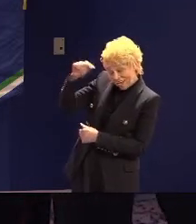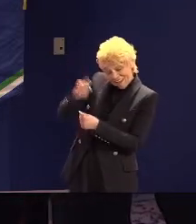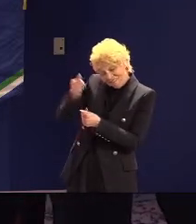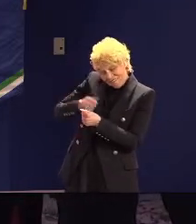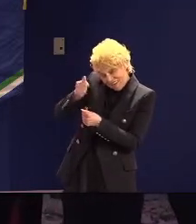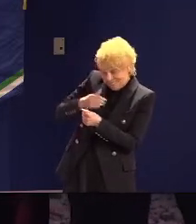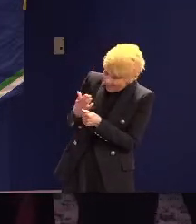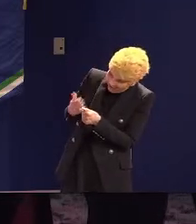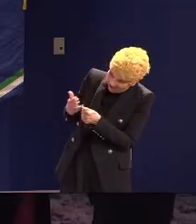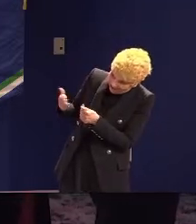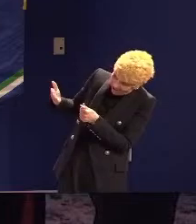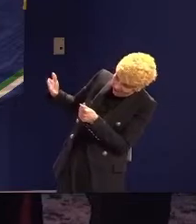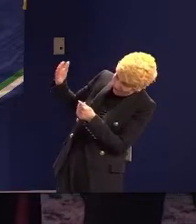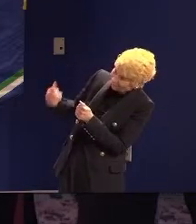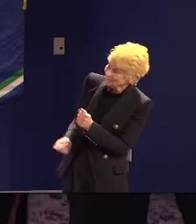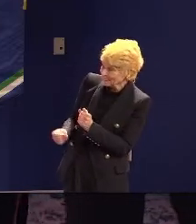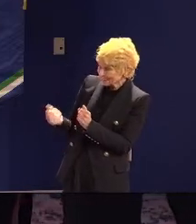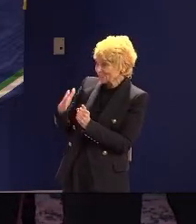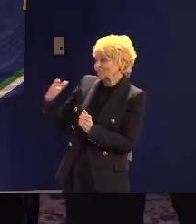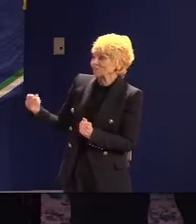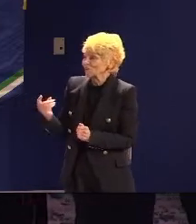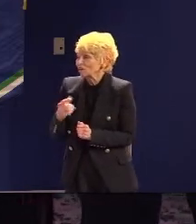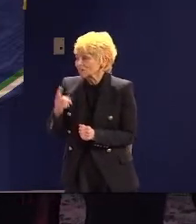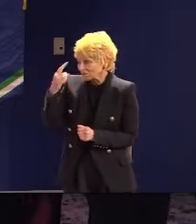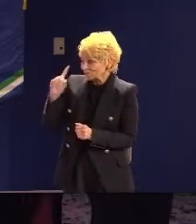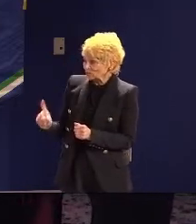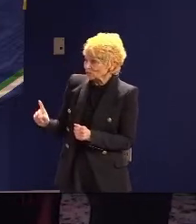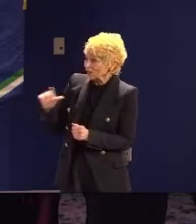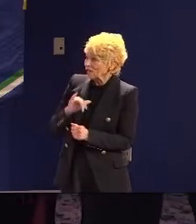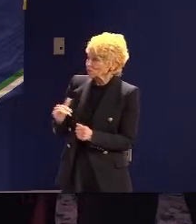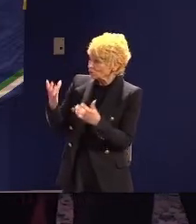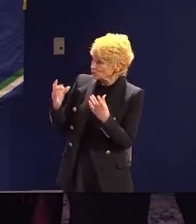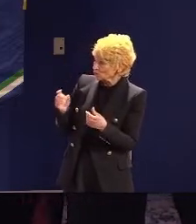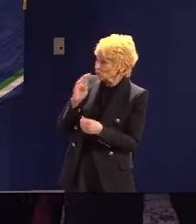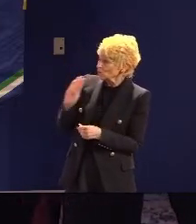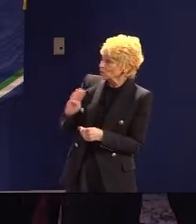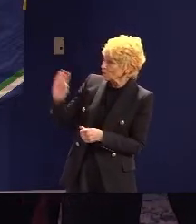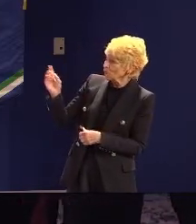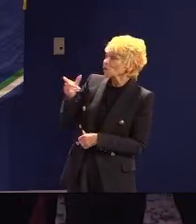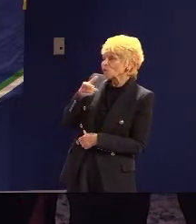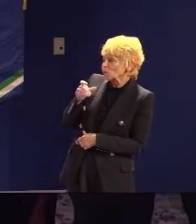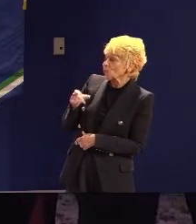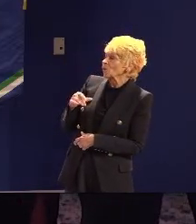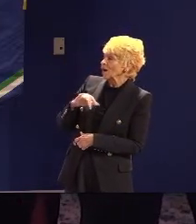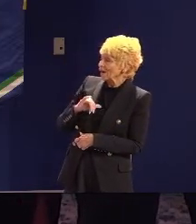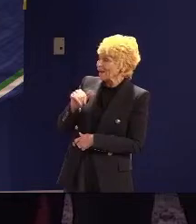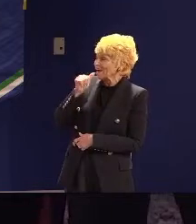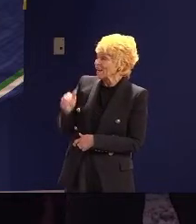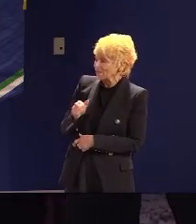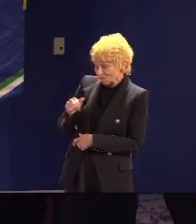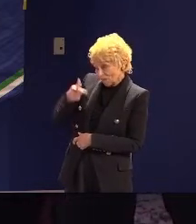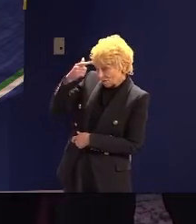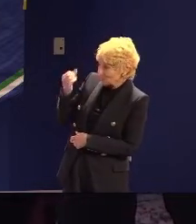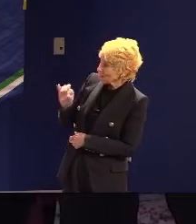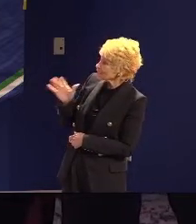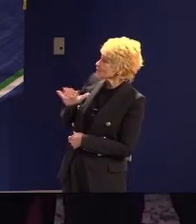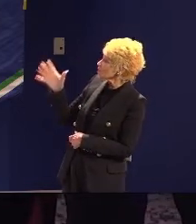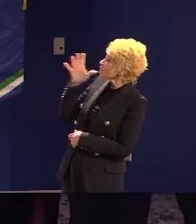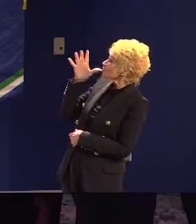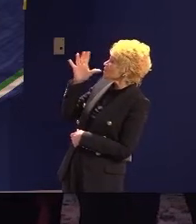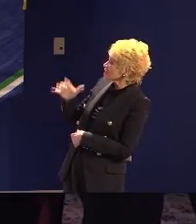everything. When I think about the woman that I want to be, when I think of who I am, it's all because of you. You've always been my